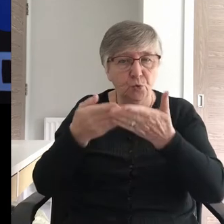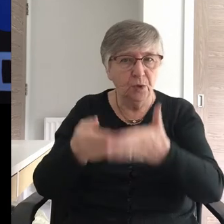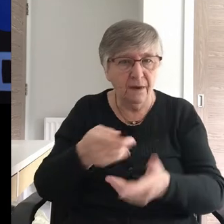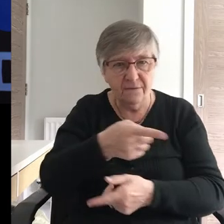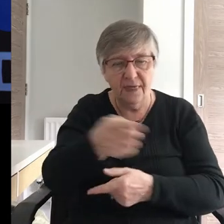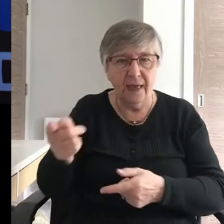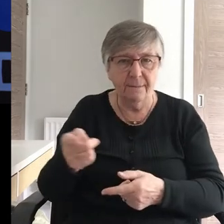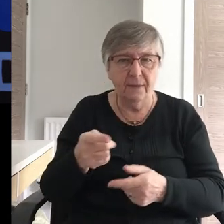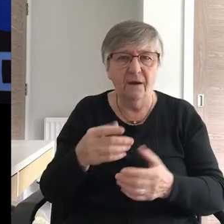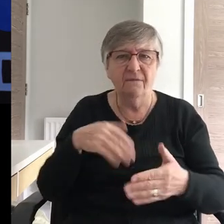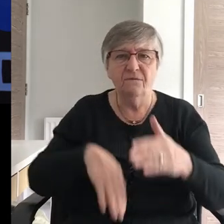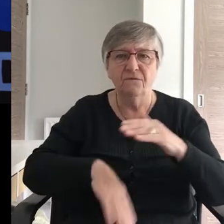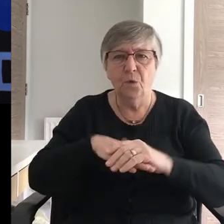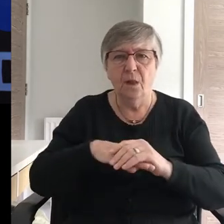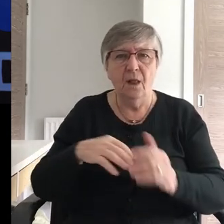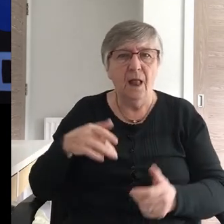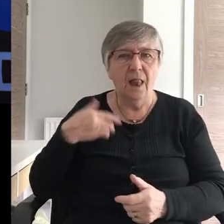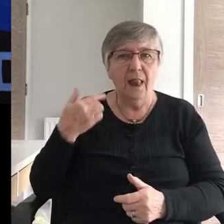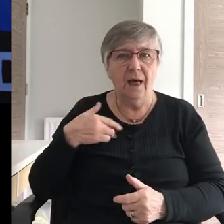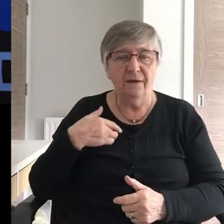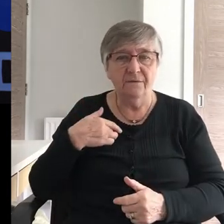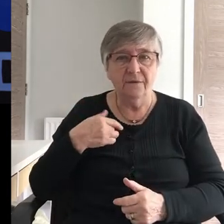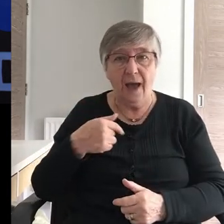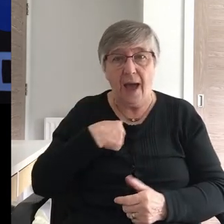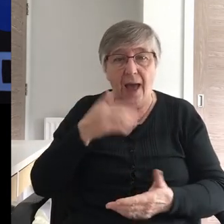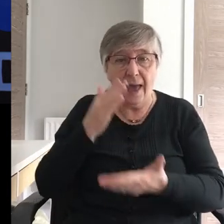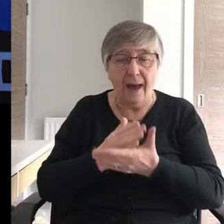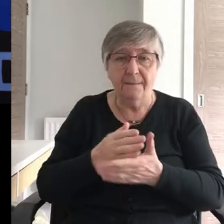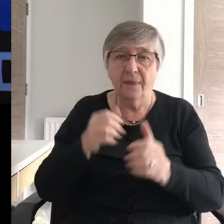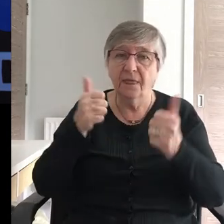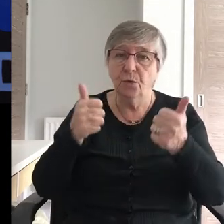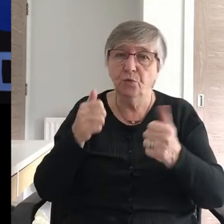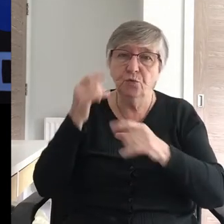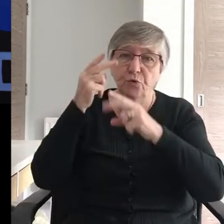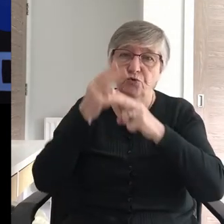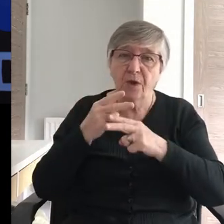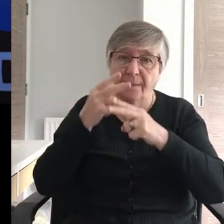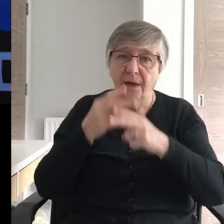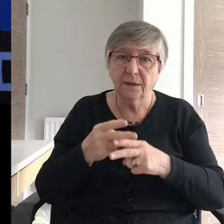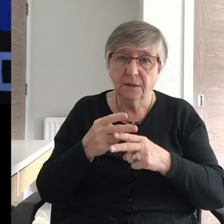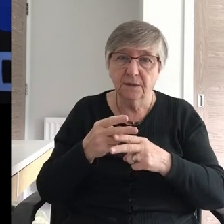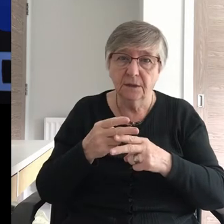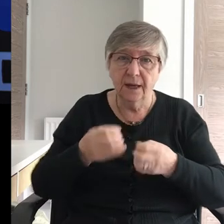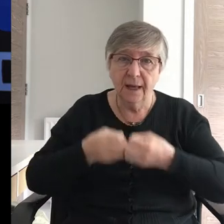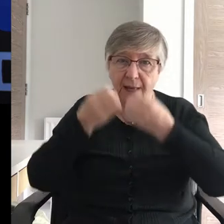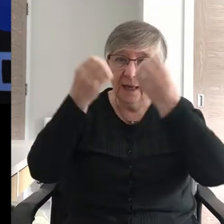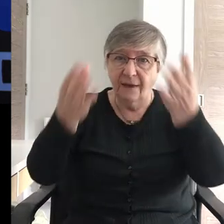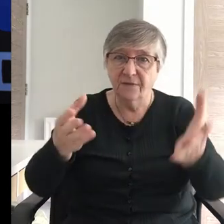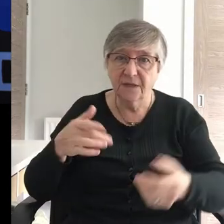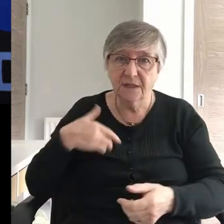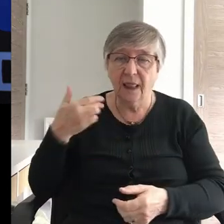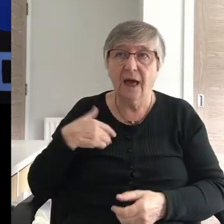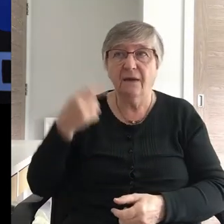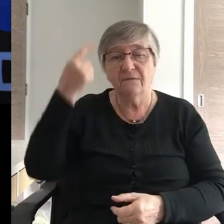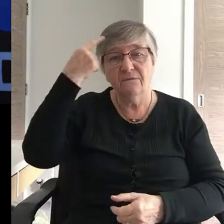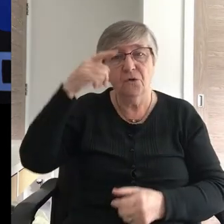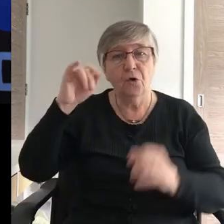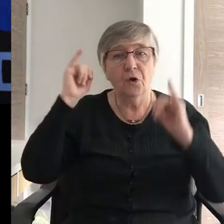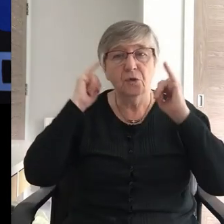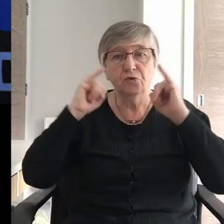and have it to the full. I am the good shepherd. The good shepherd lays down his life for the